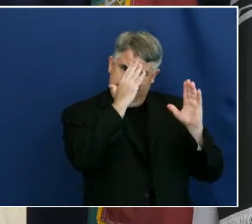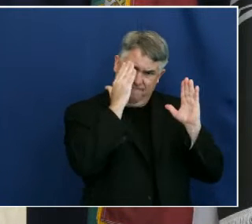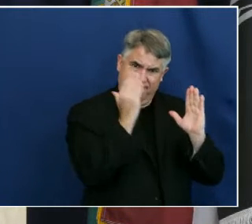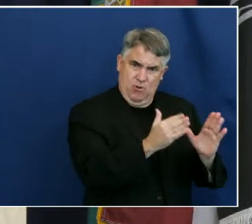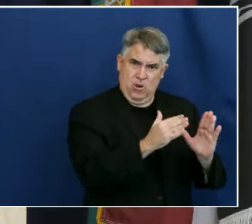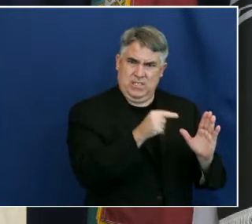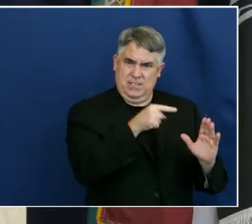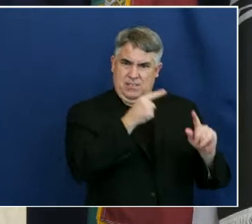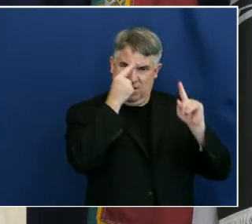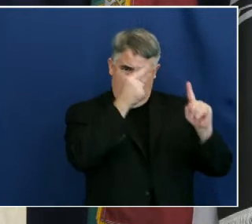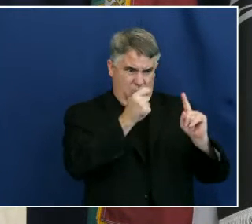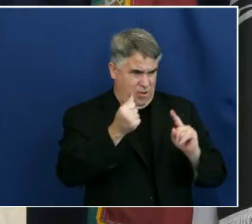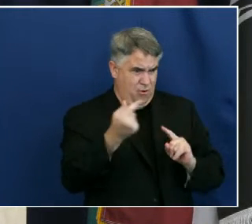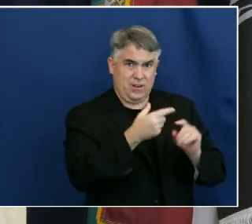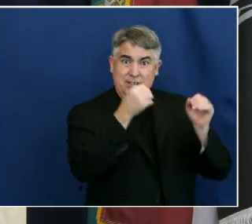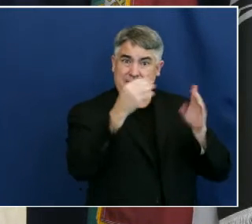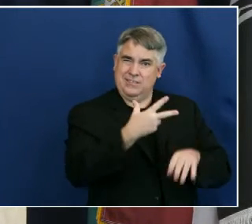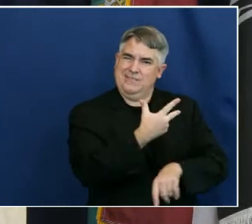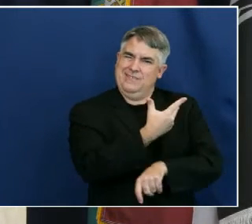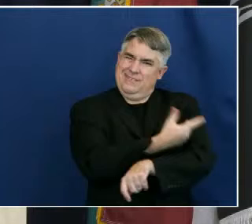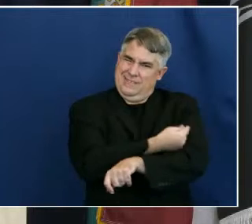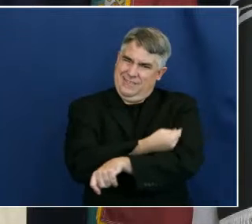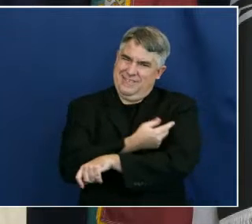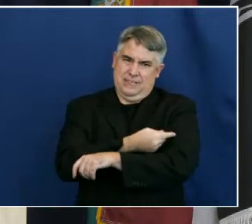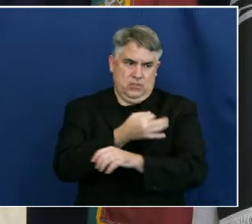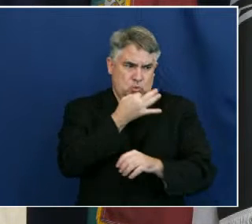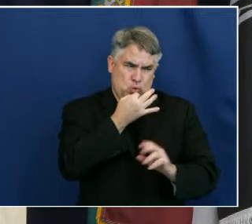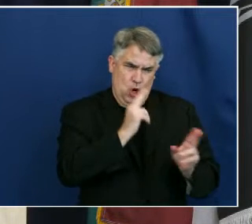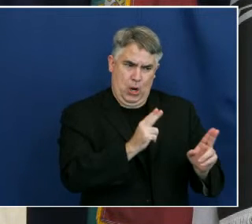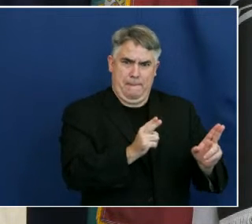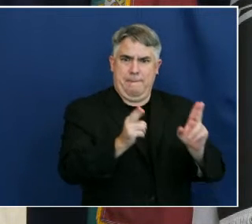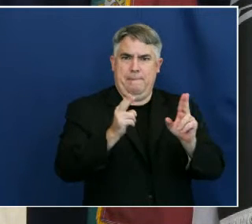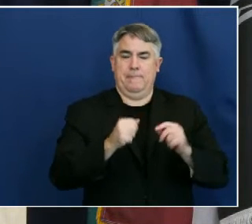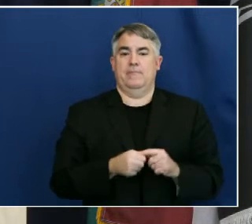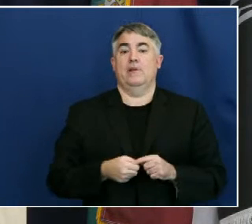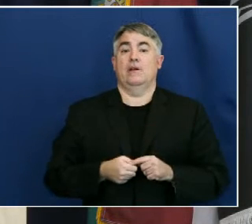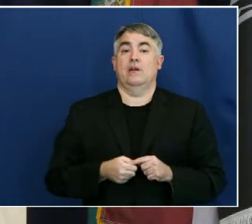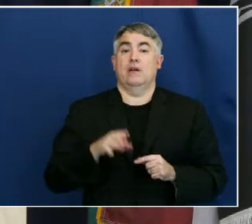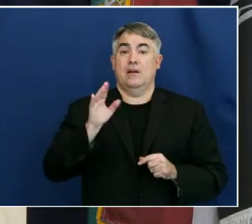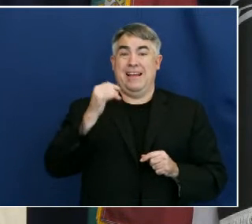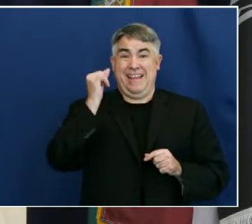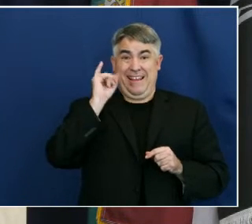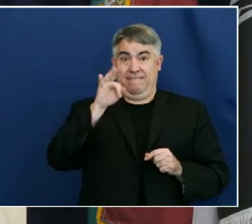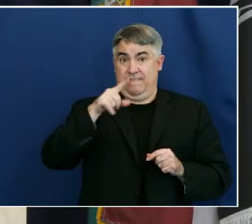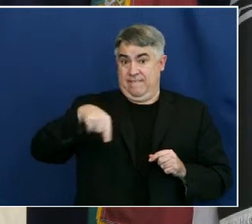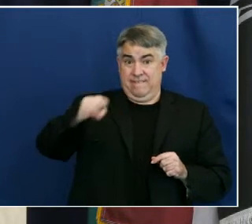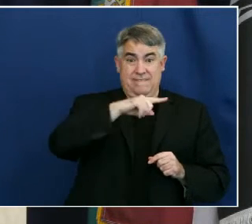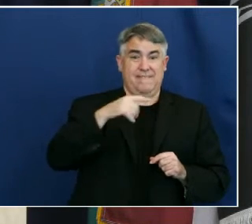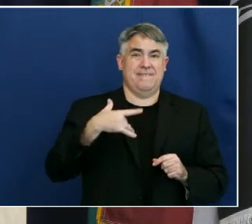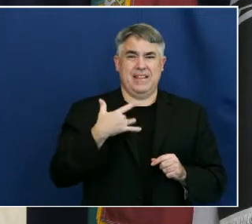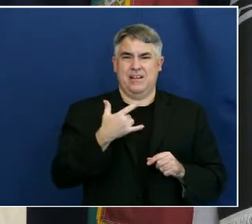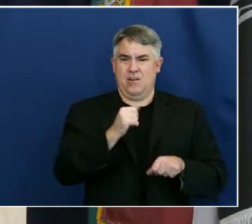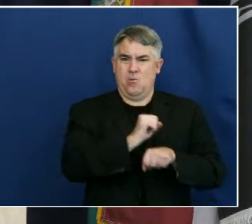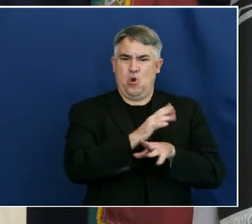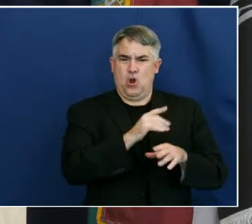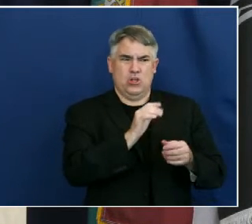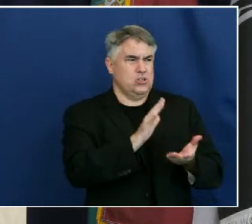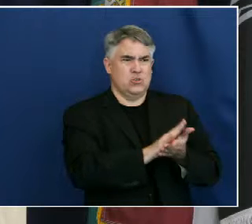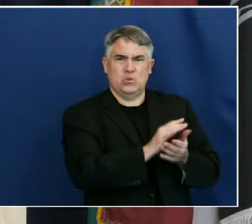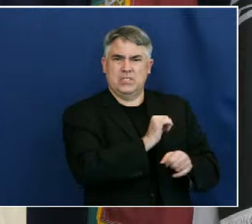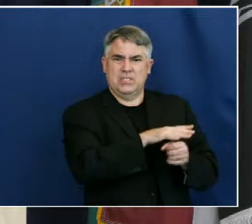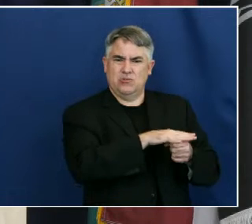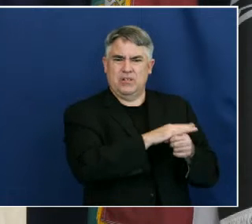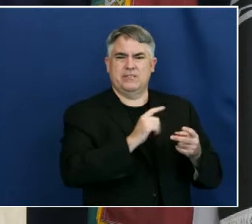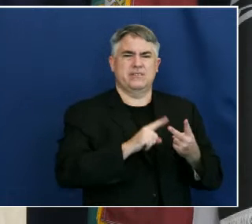folks vaccinated. If you are in the education and child care sector, but you are not related to K through 12, your community